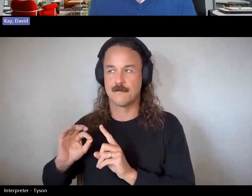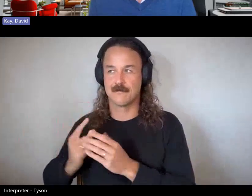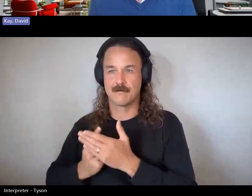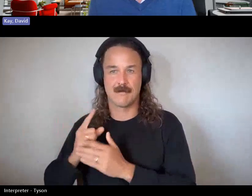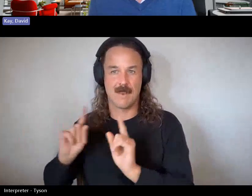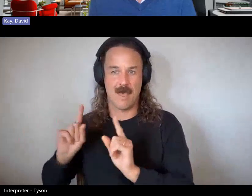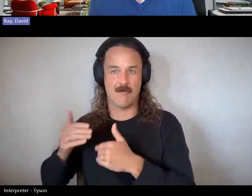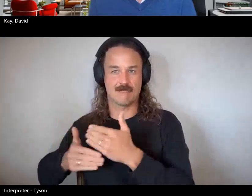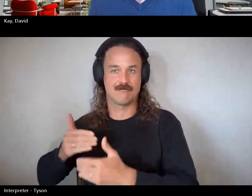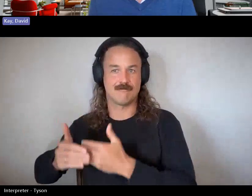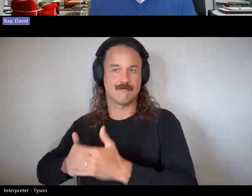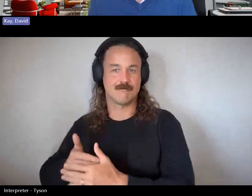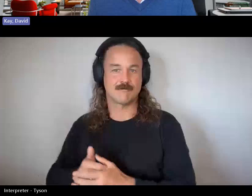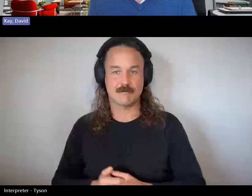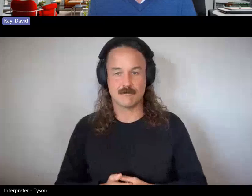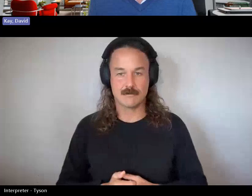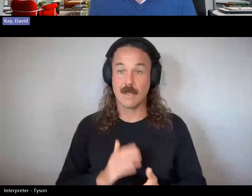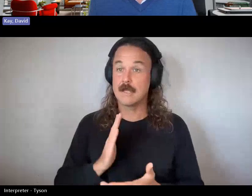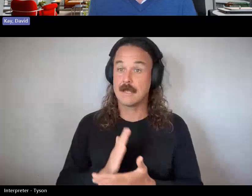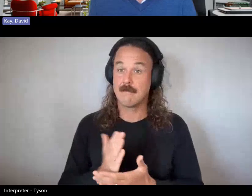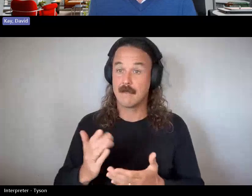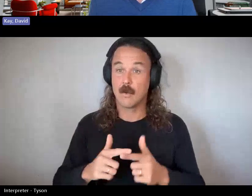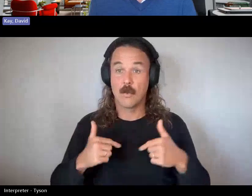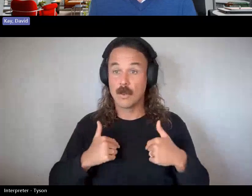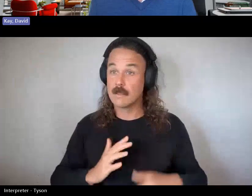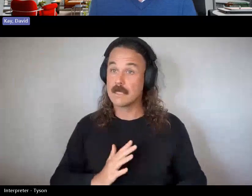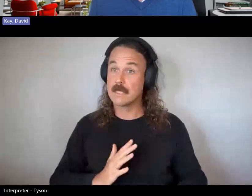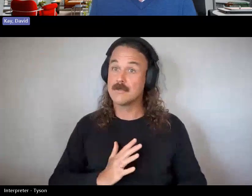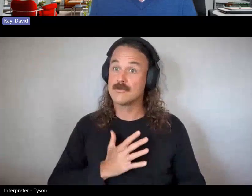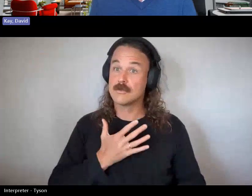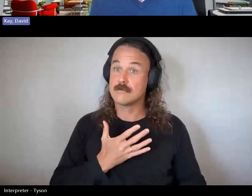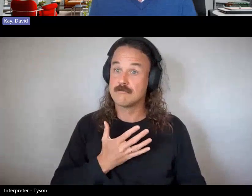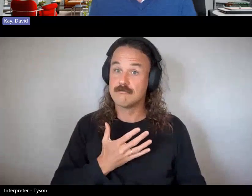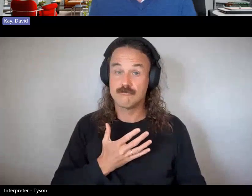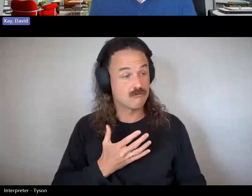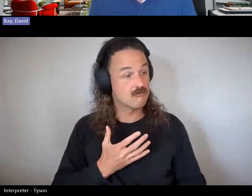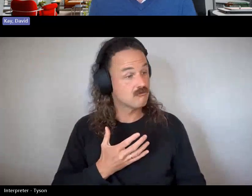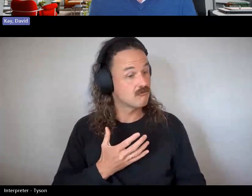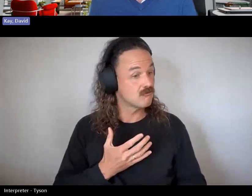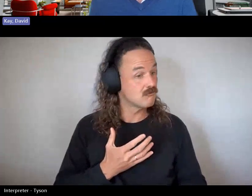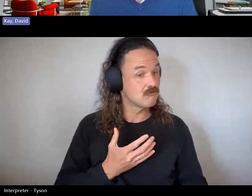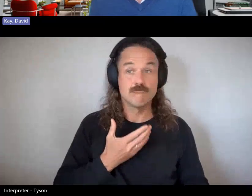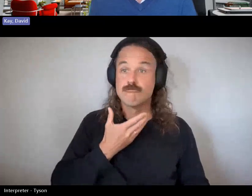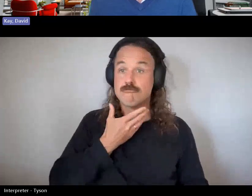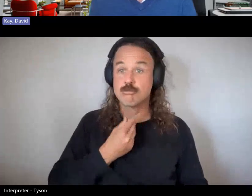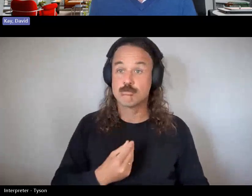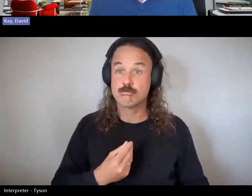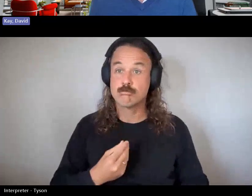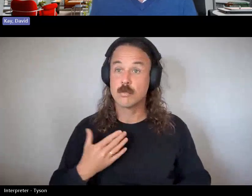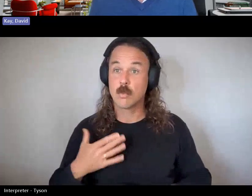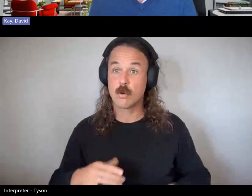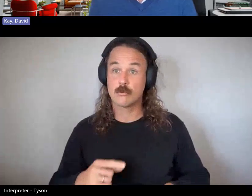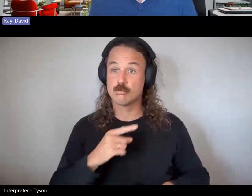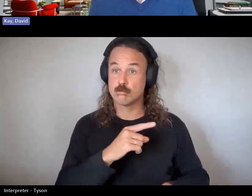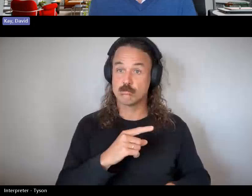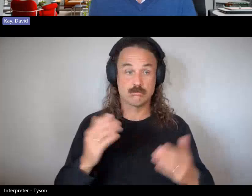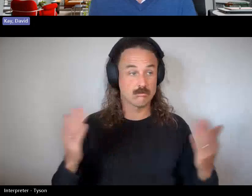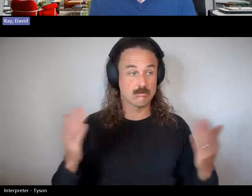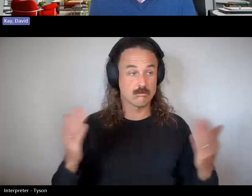is interest and appetite for using the DWI either alongside